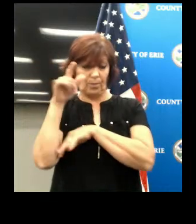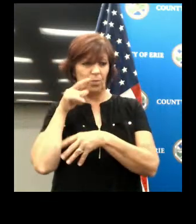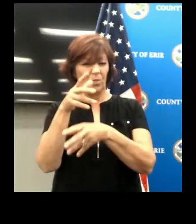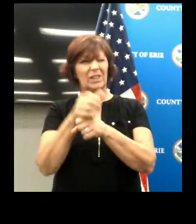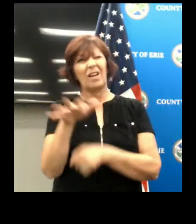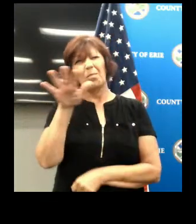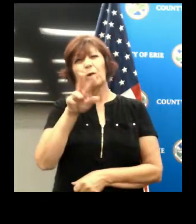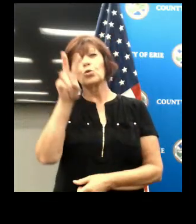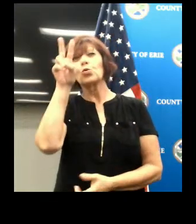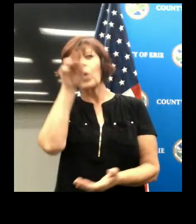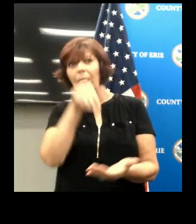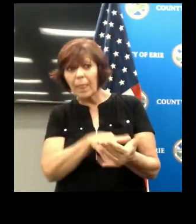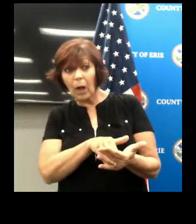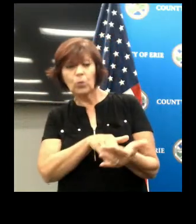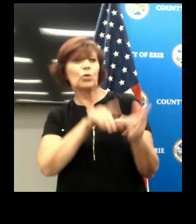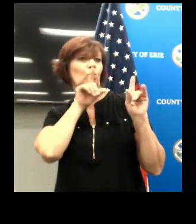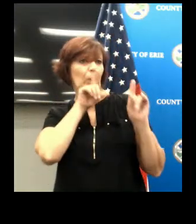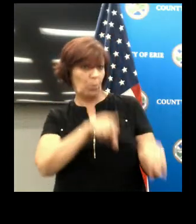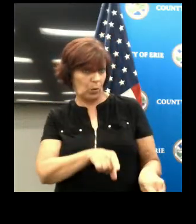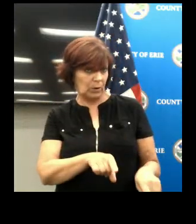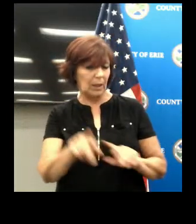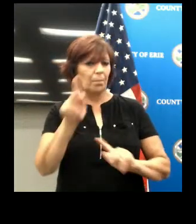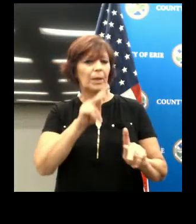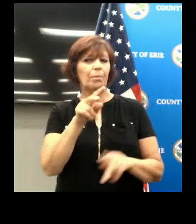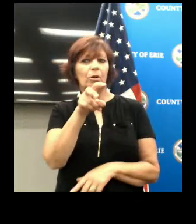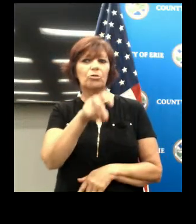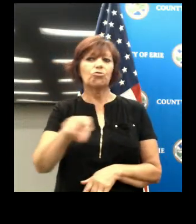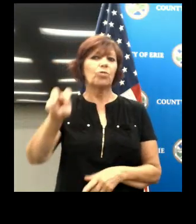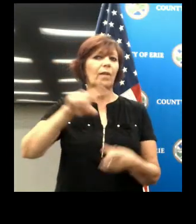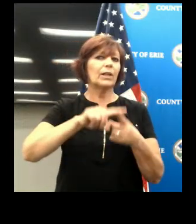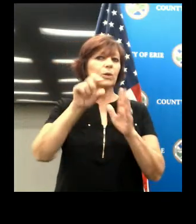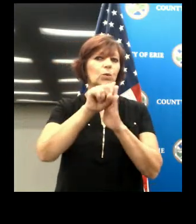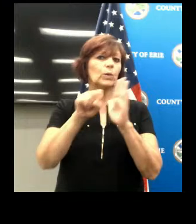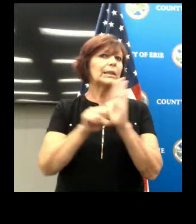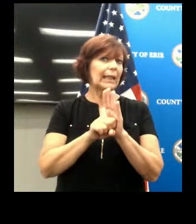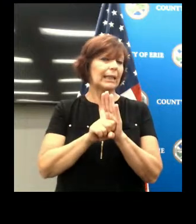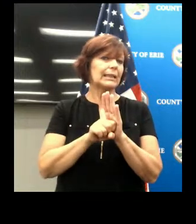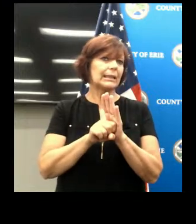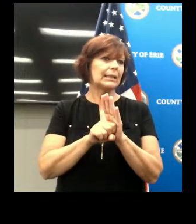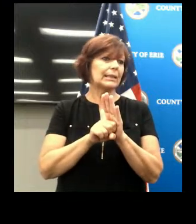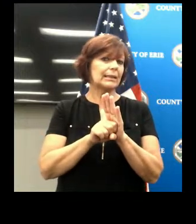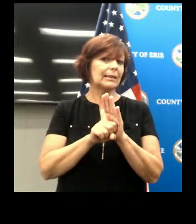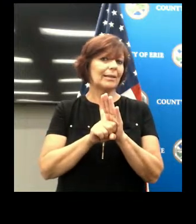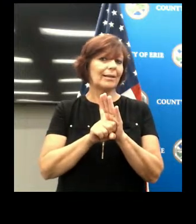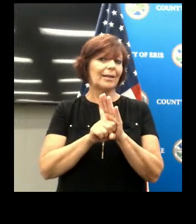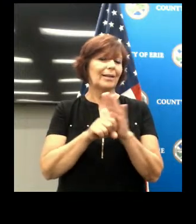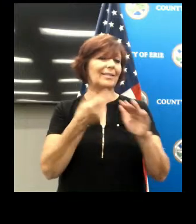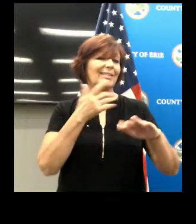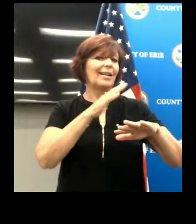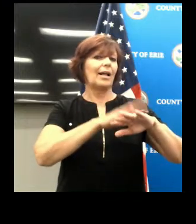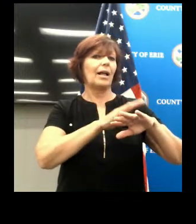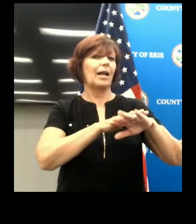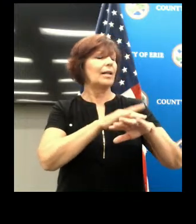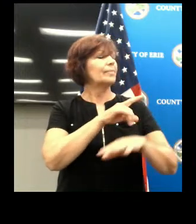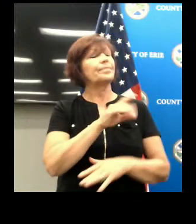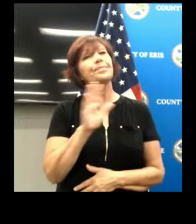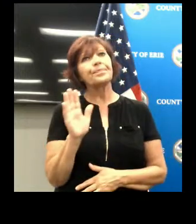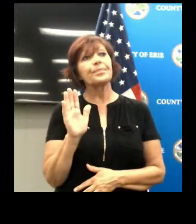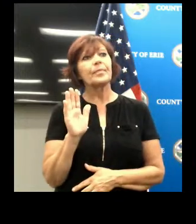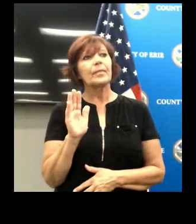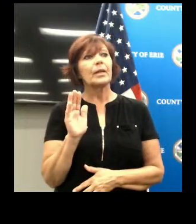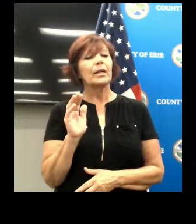about 2,000 reports of people traveling to states in the governor's travel advisory. I mean, this